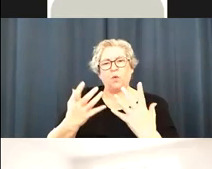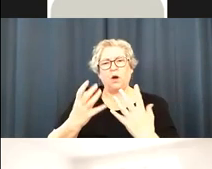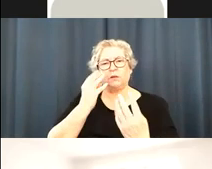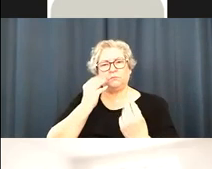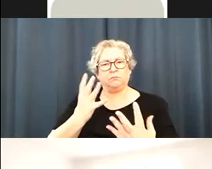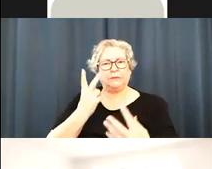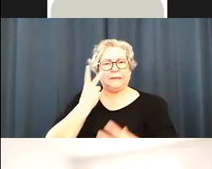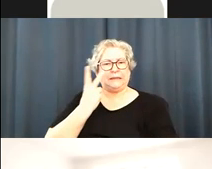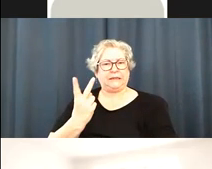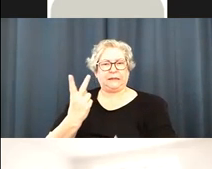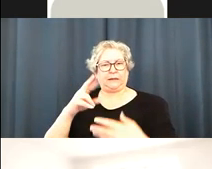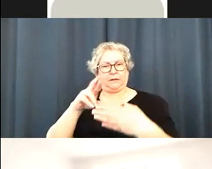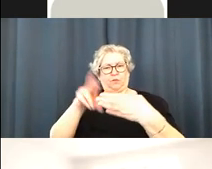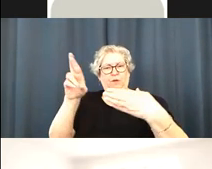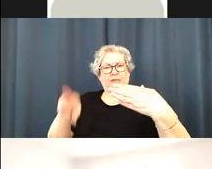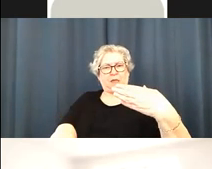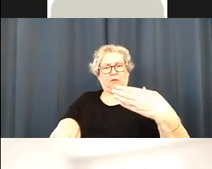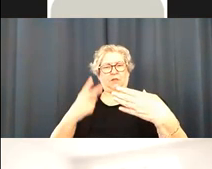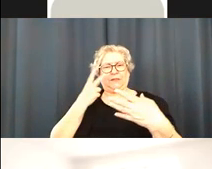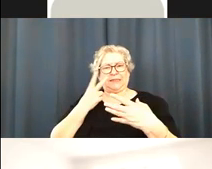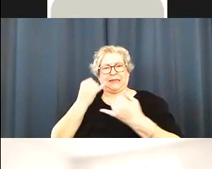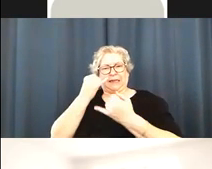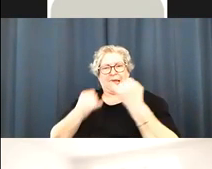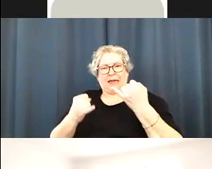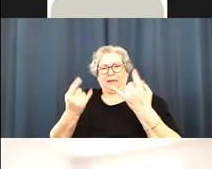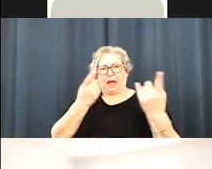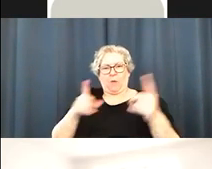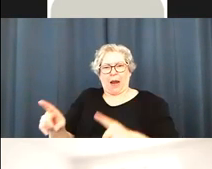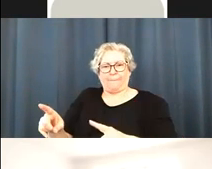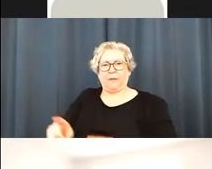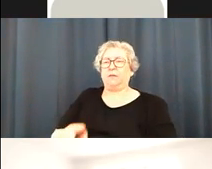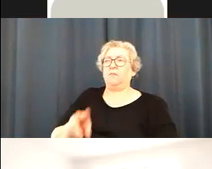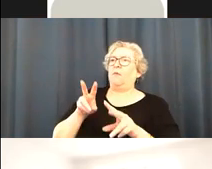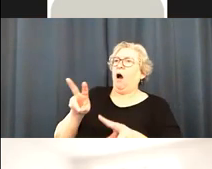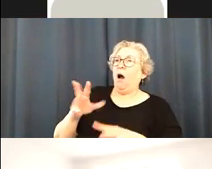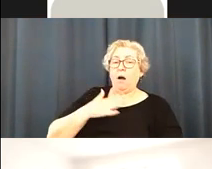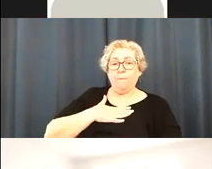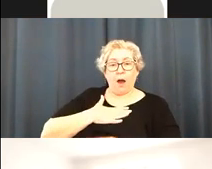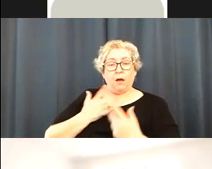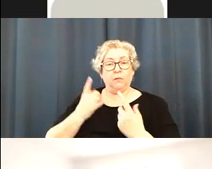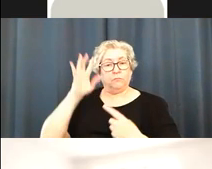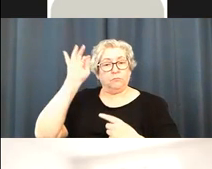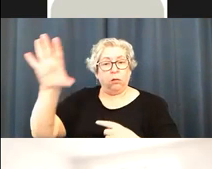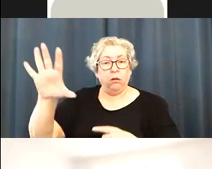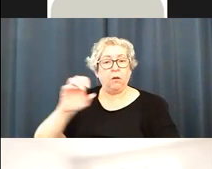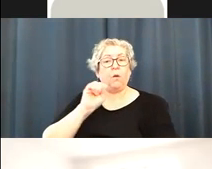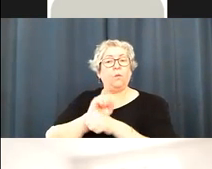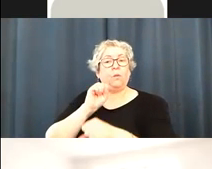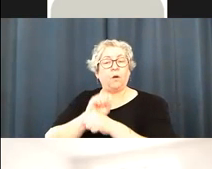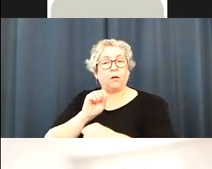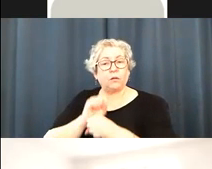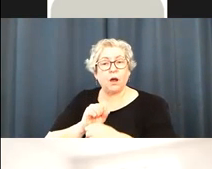outcome, right? See that what they did works and what they offered was